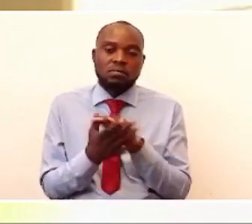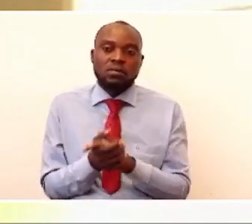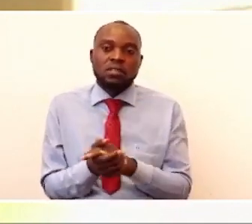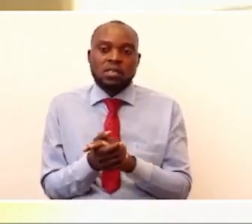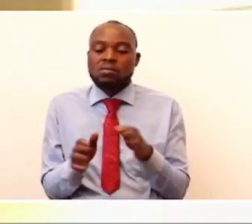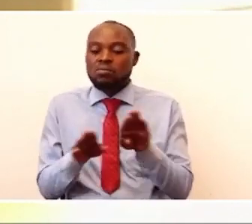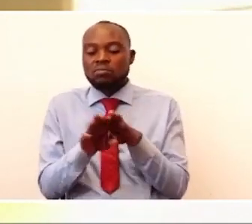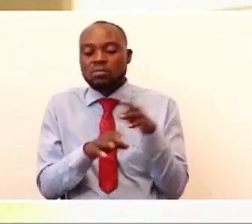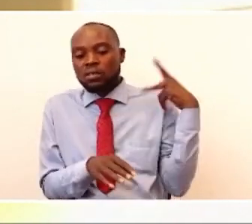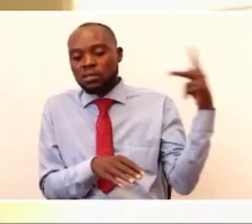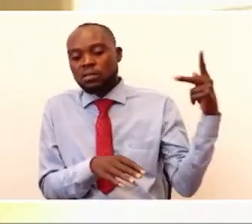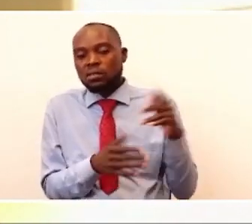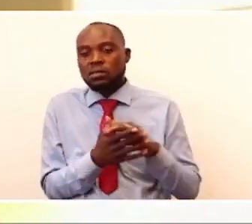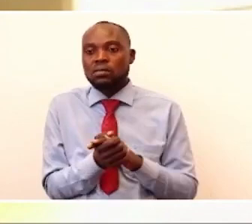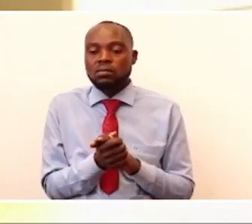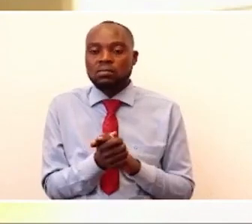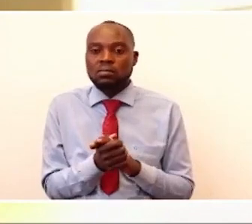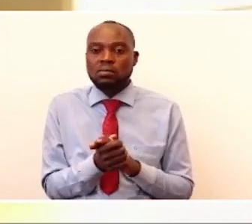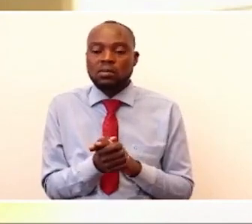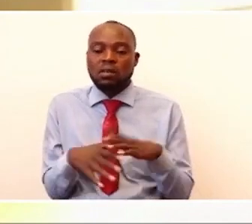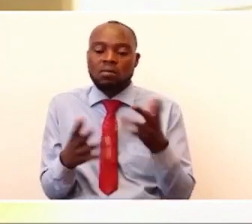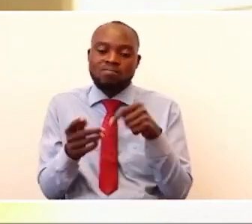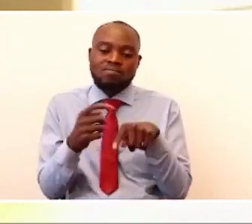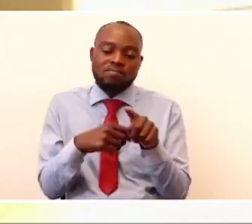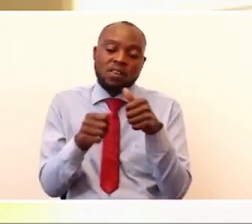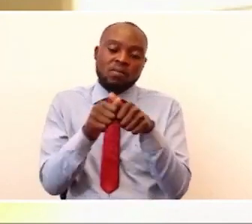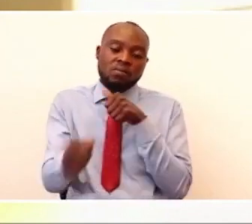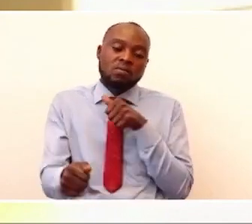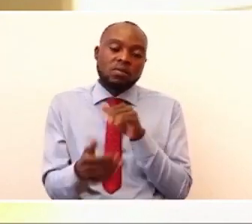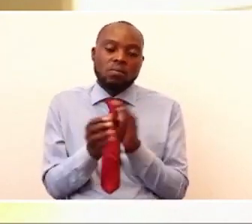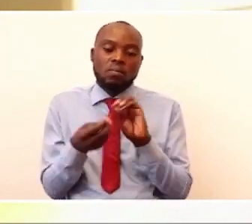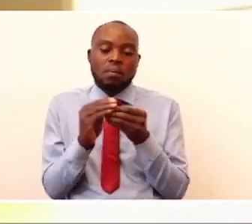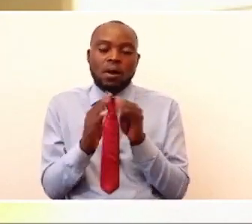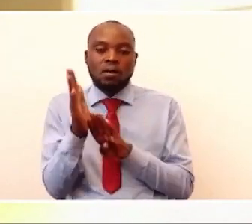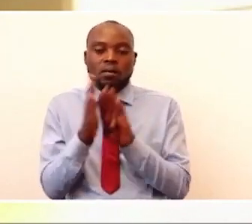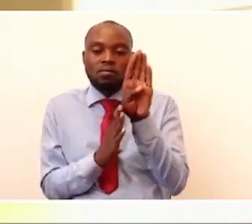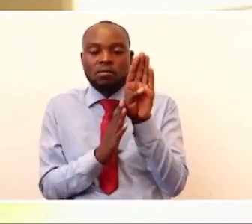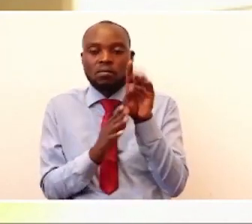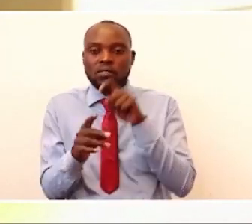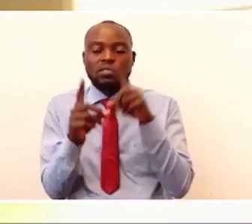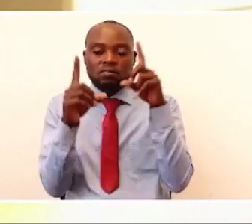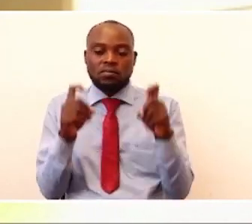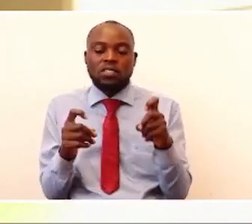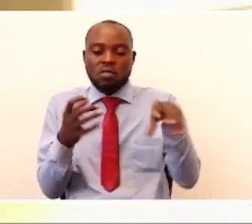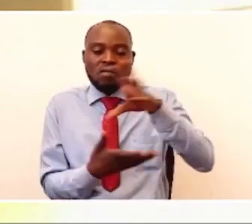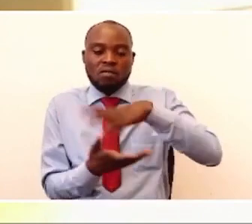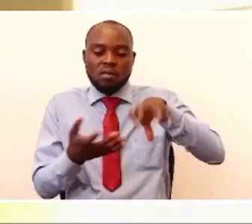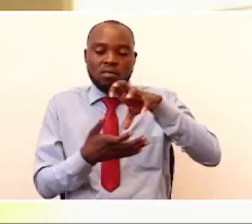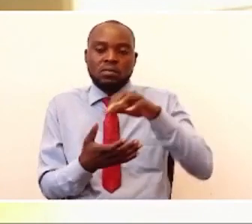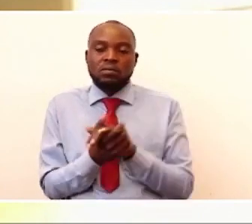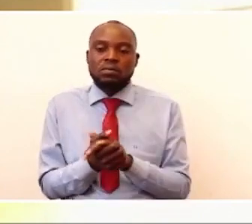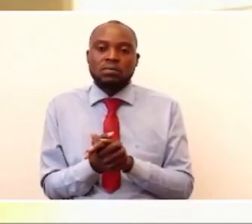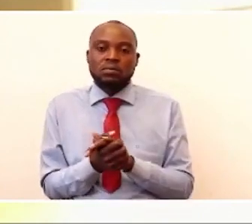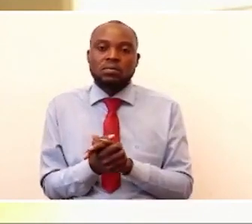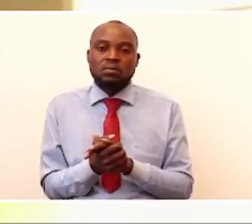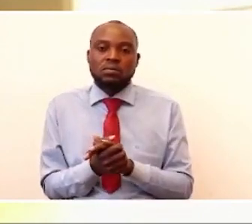start with, for example, a few years ago, have really gone very, very far in developing a digital revolution, which has created